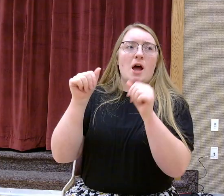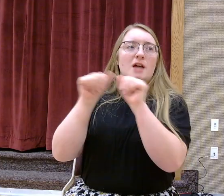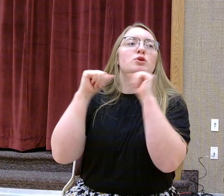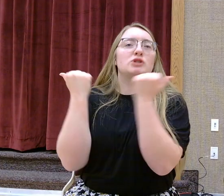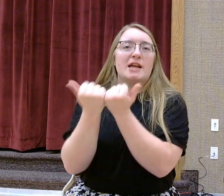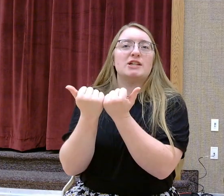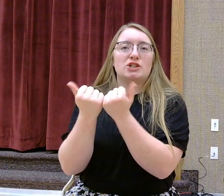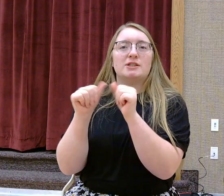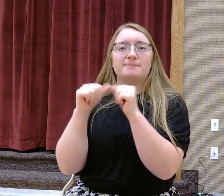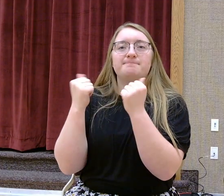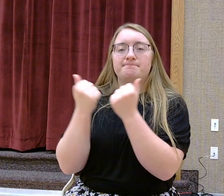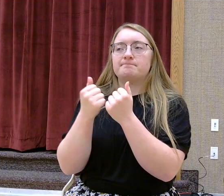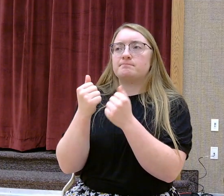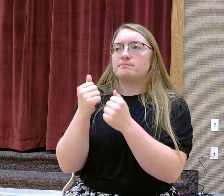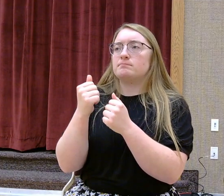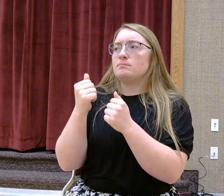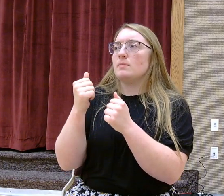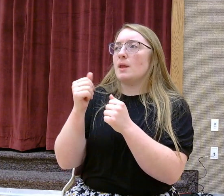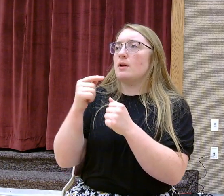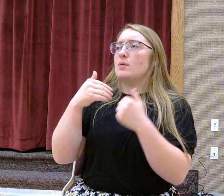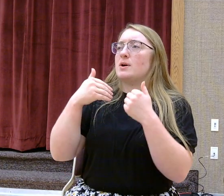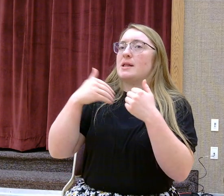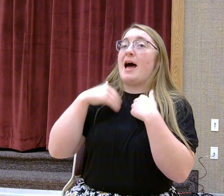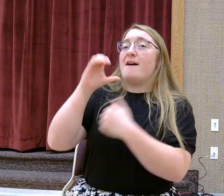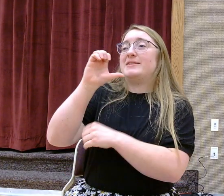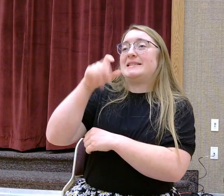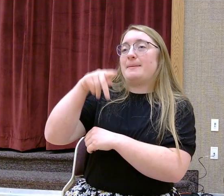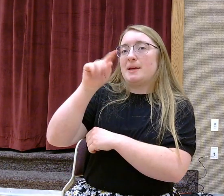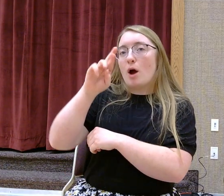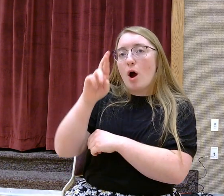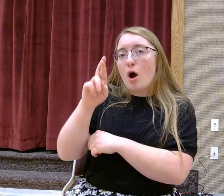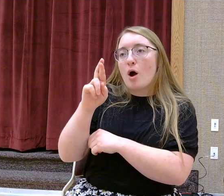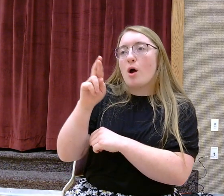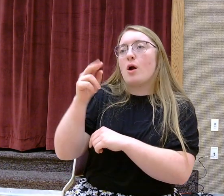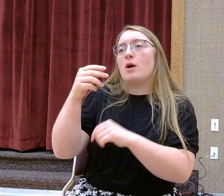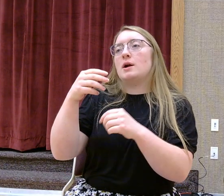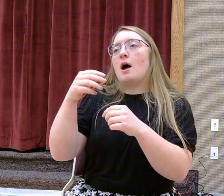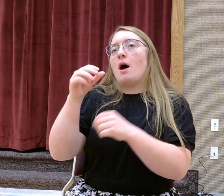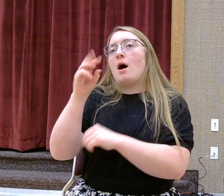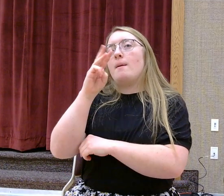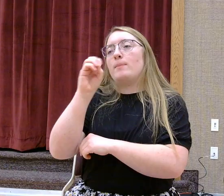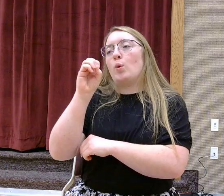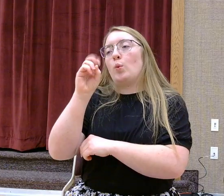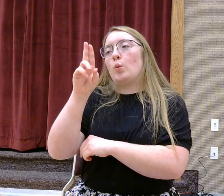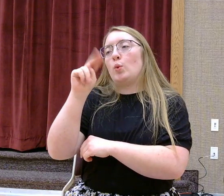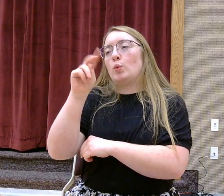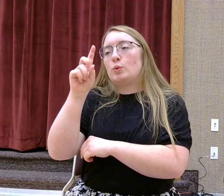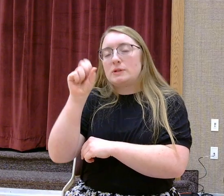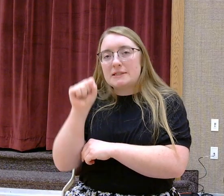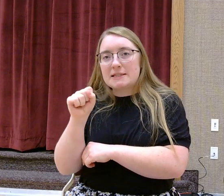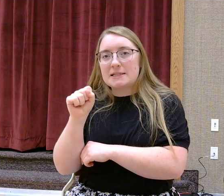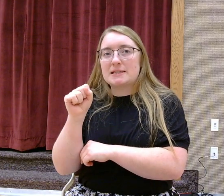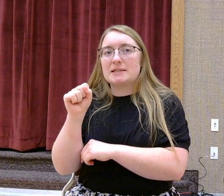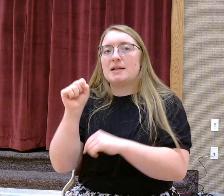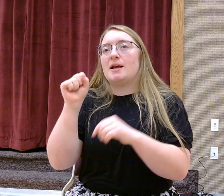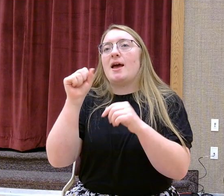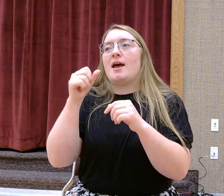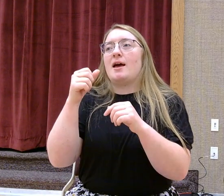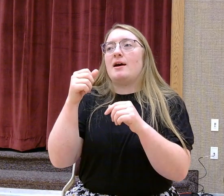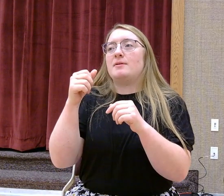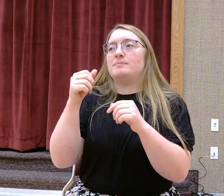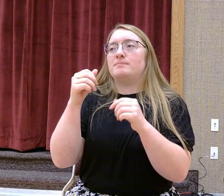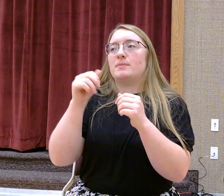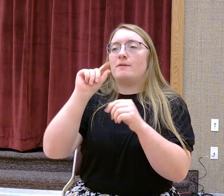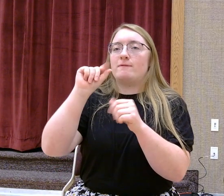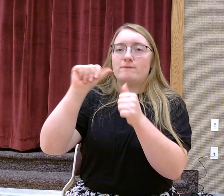do CPR. They'll do wounds. They'll do first aid kits. The American Heart Association is trusted and well respected, and will have all